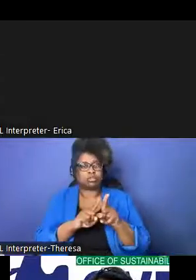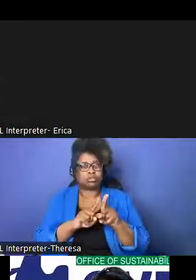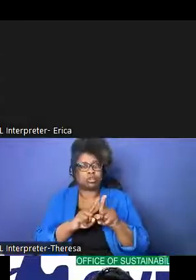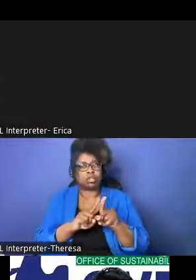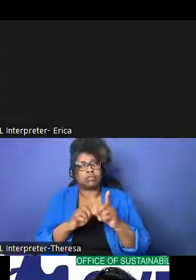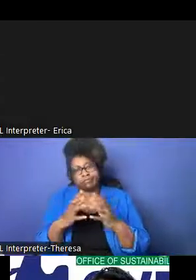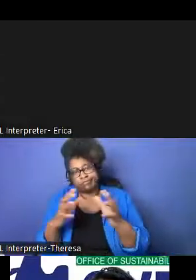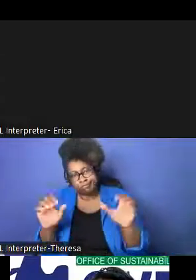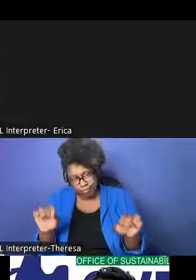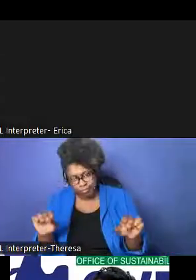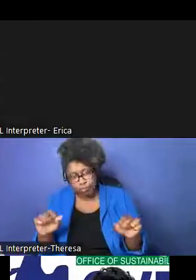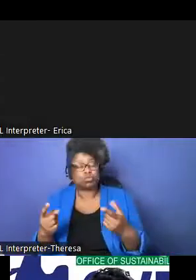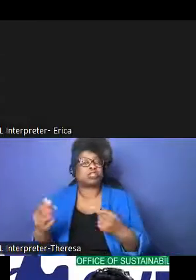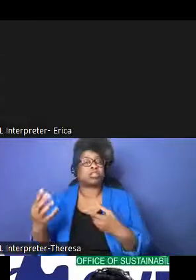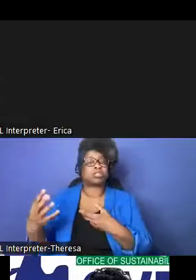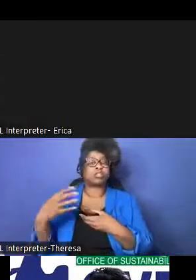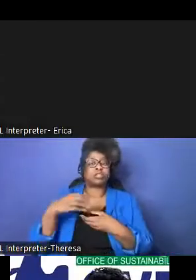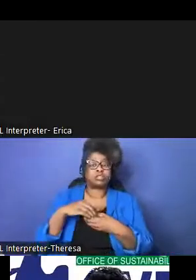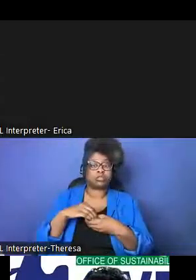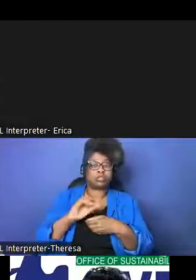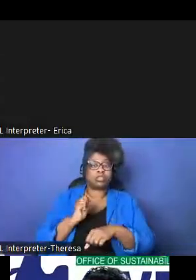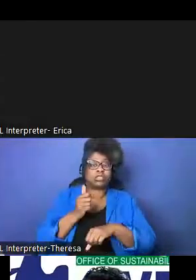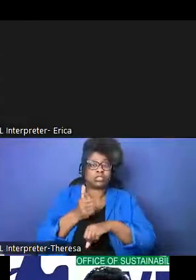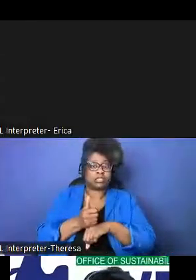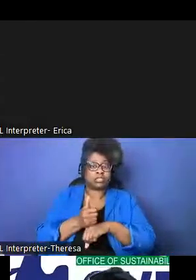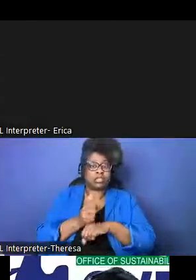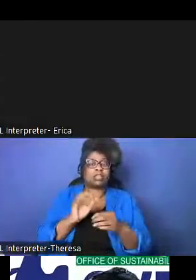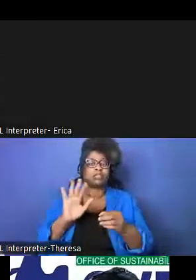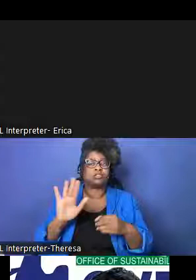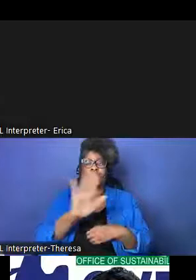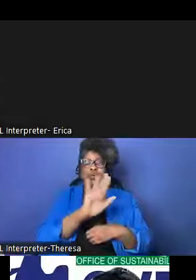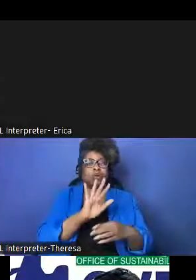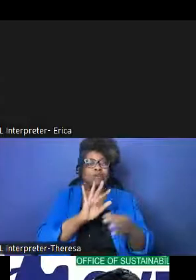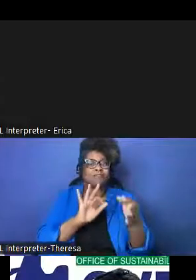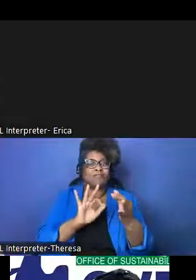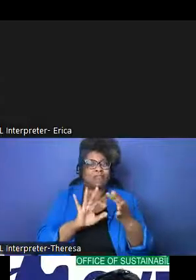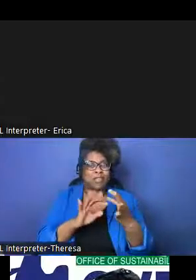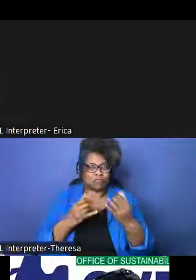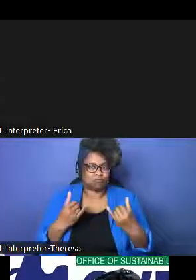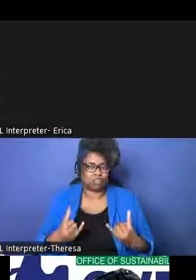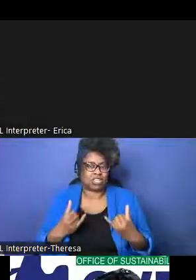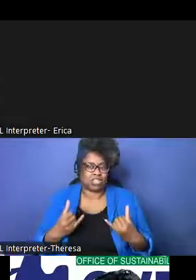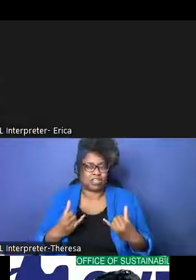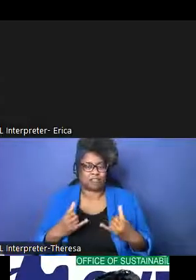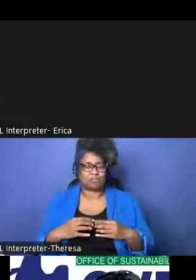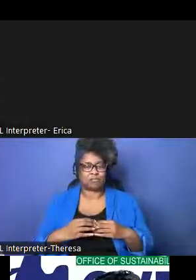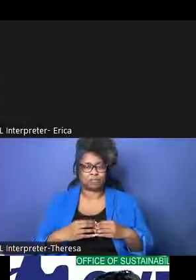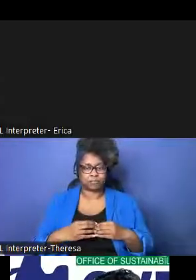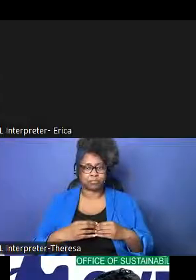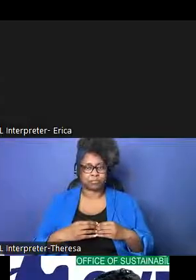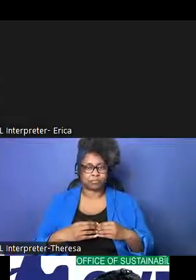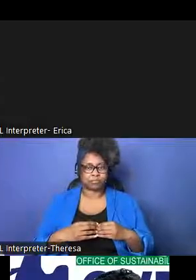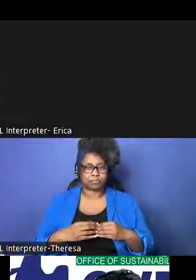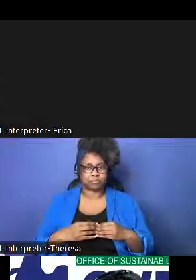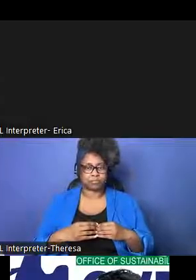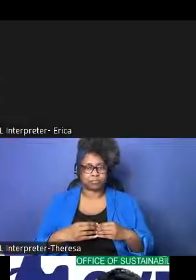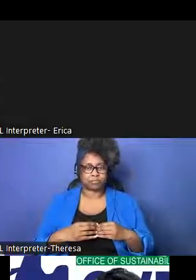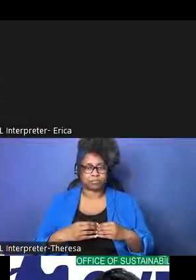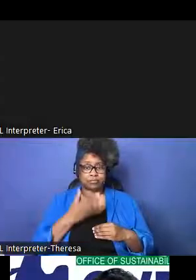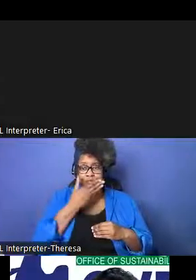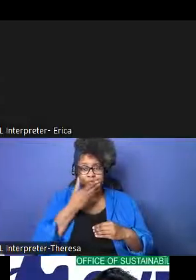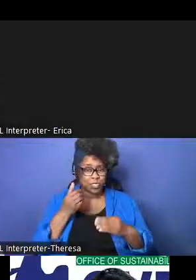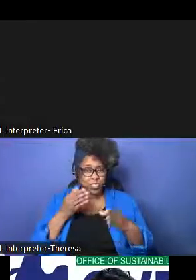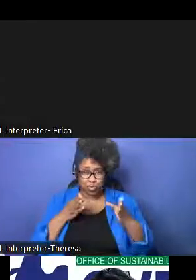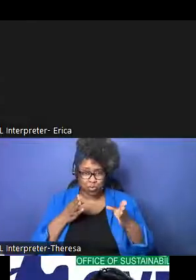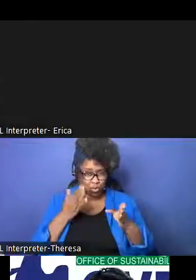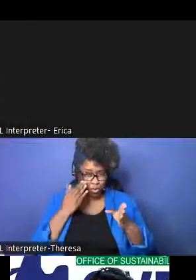to incorporate and implement feedback that we're receiving right now. And the best way that we know to plan is to